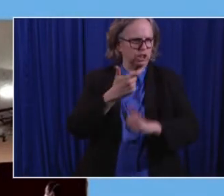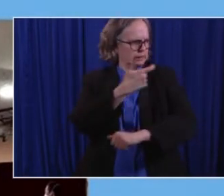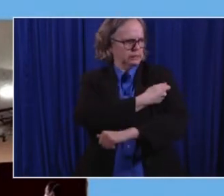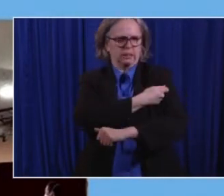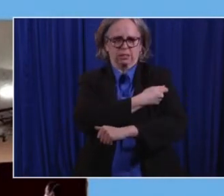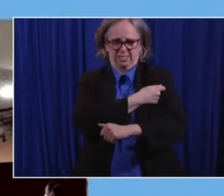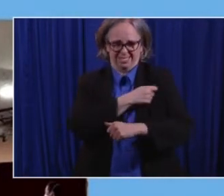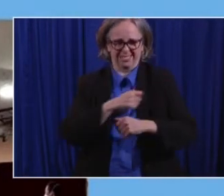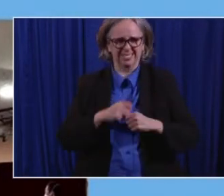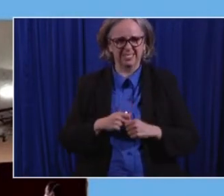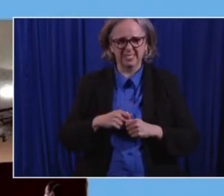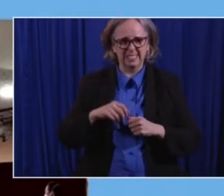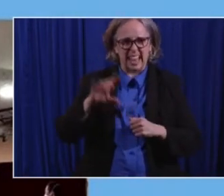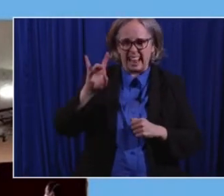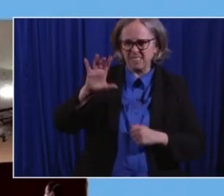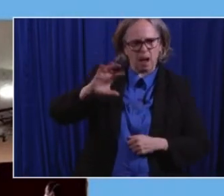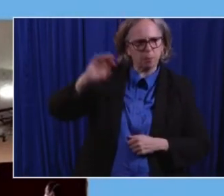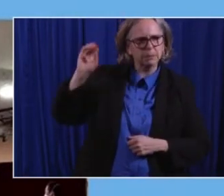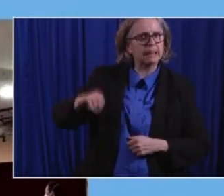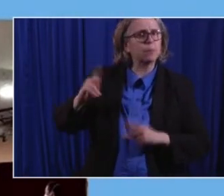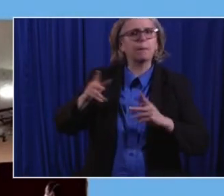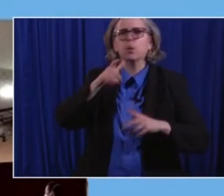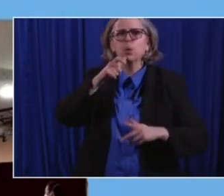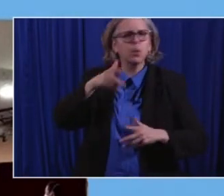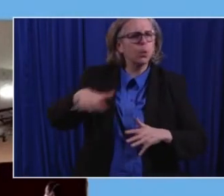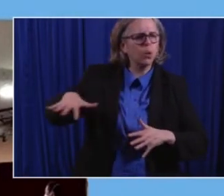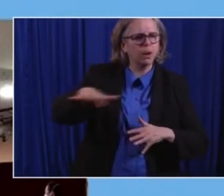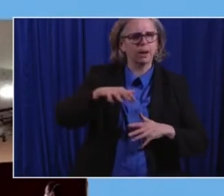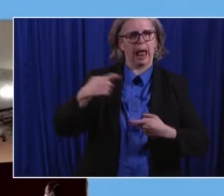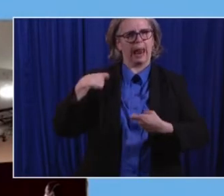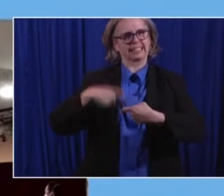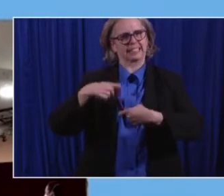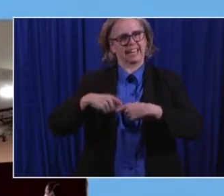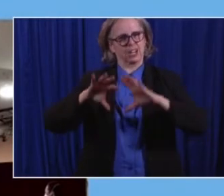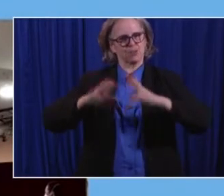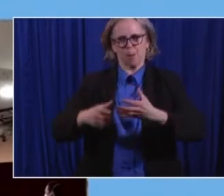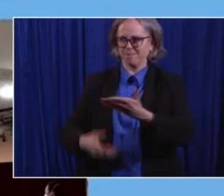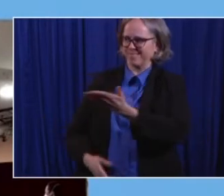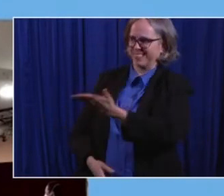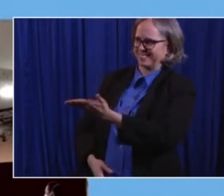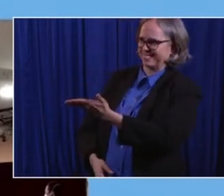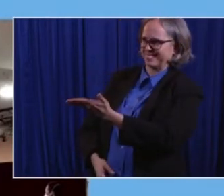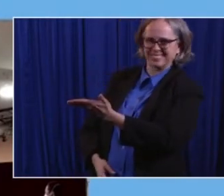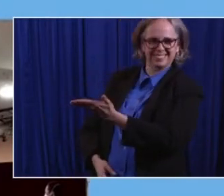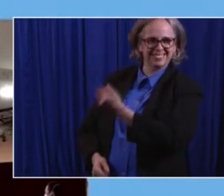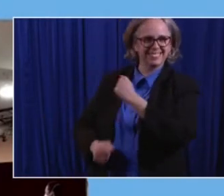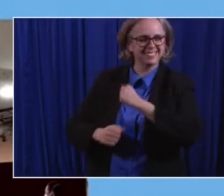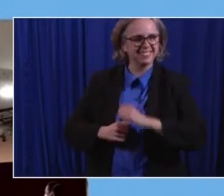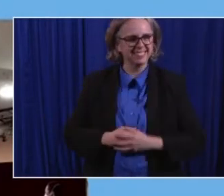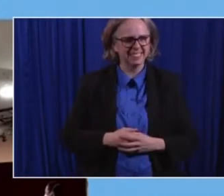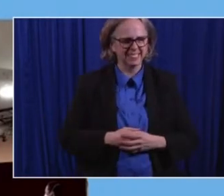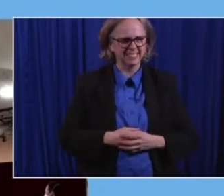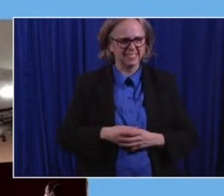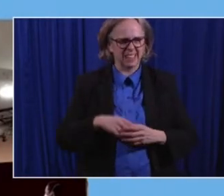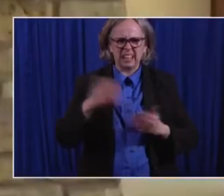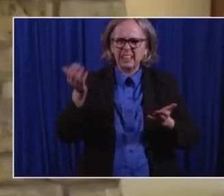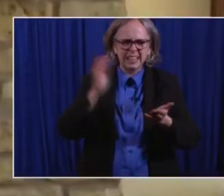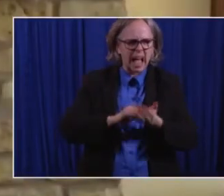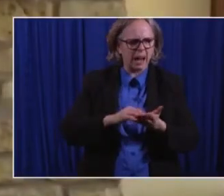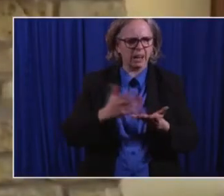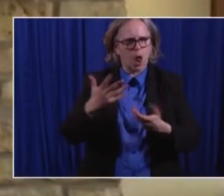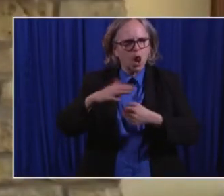those vaccinated identify as members of the Latino community. This local partnership with health providers and